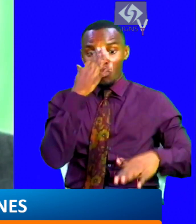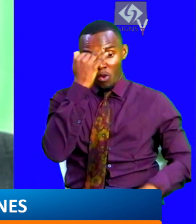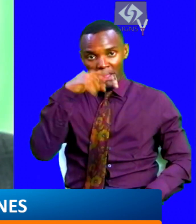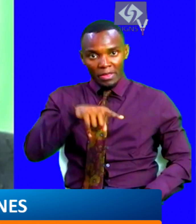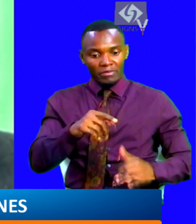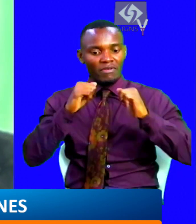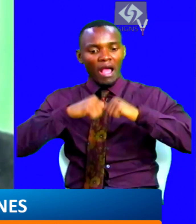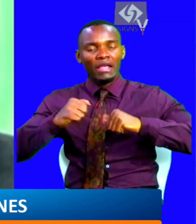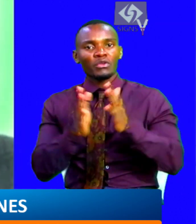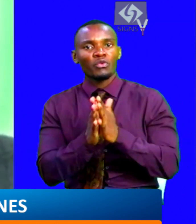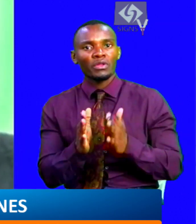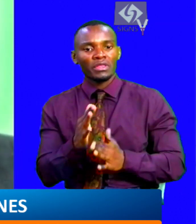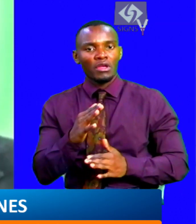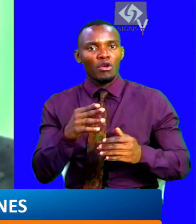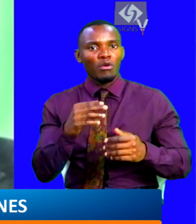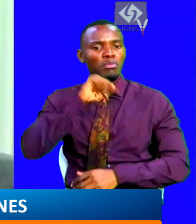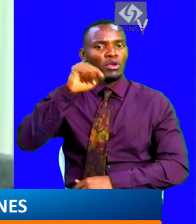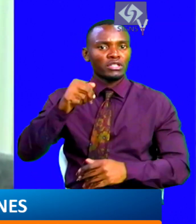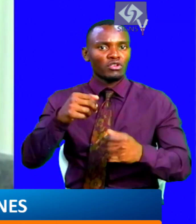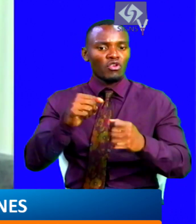to run their politics,